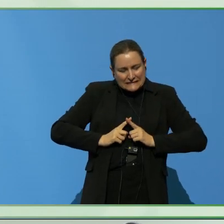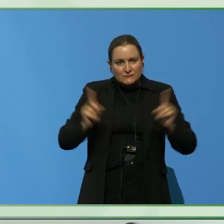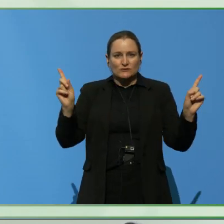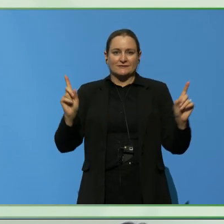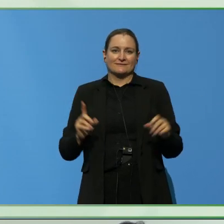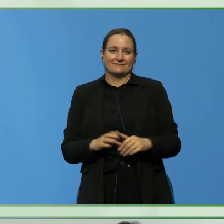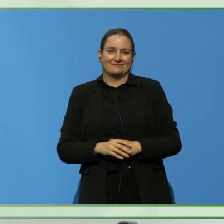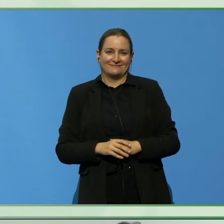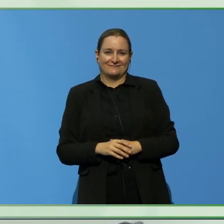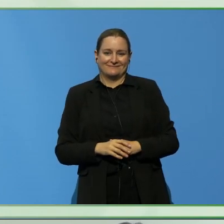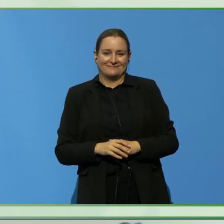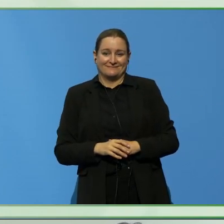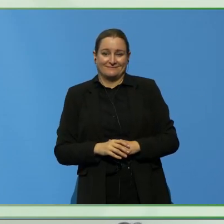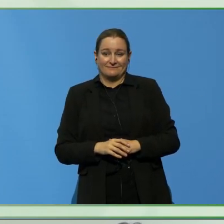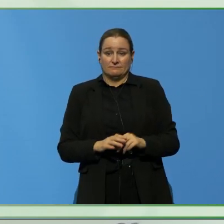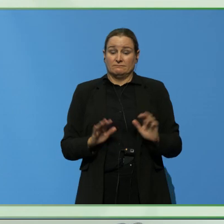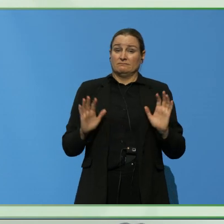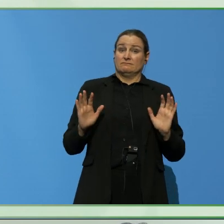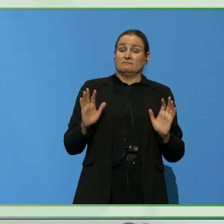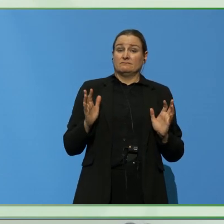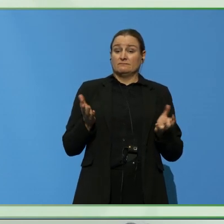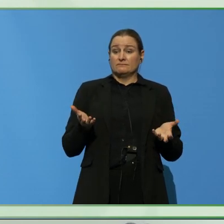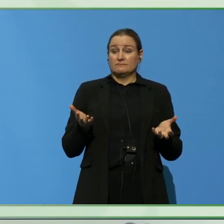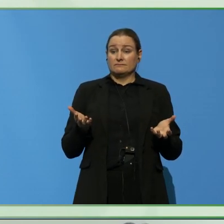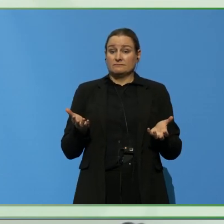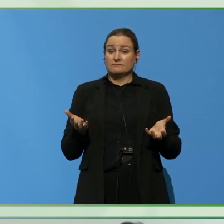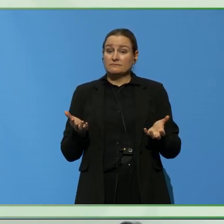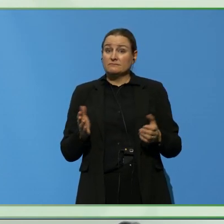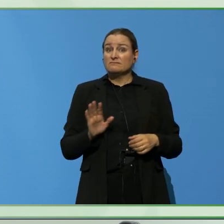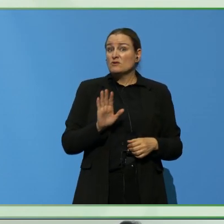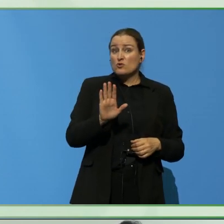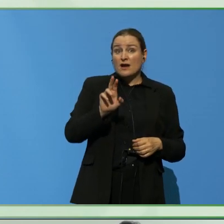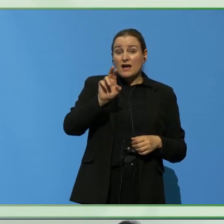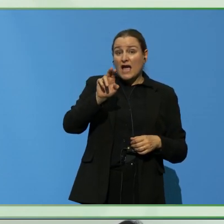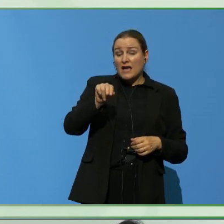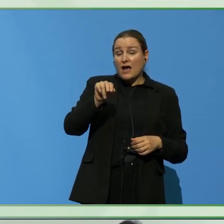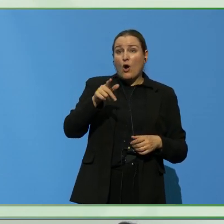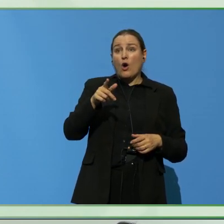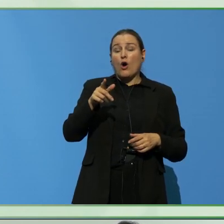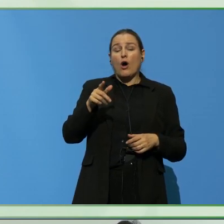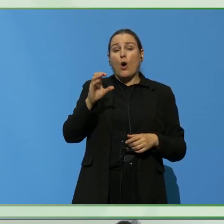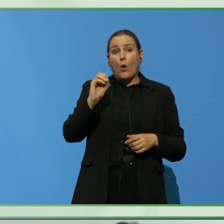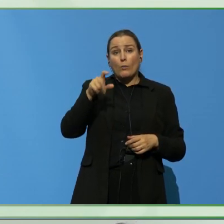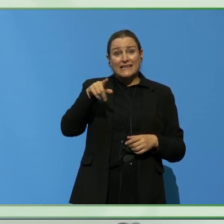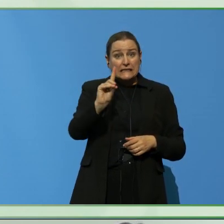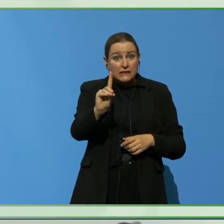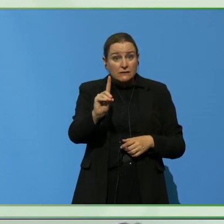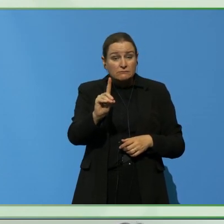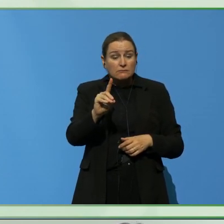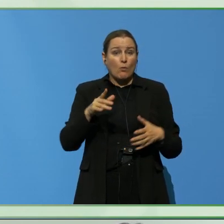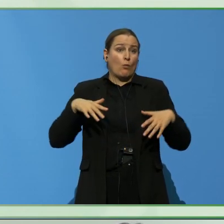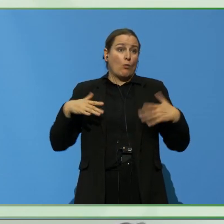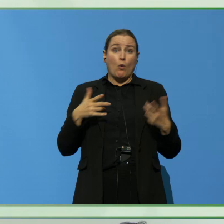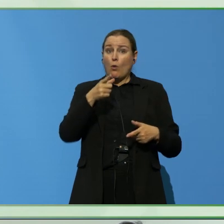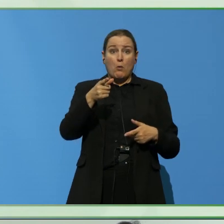about, you can be a for-profit or a non-profit. As long as you're building something that you can actually sell, we want to hear from